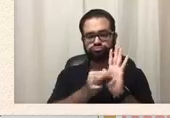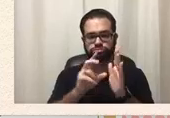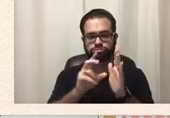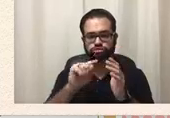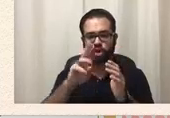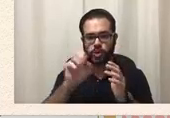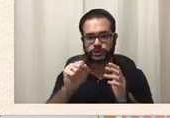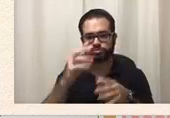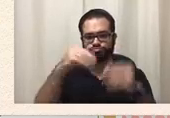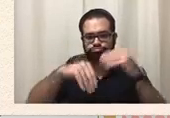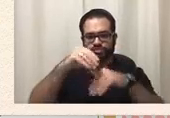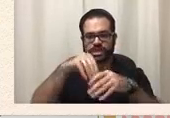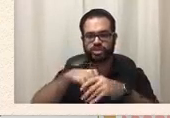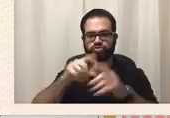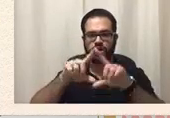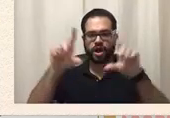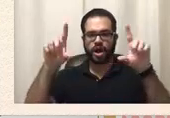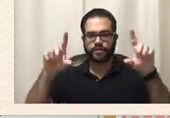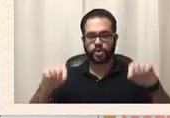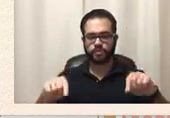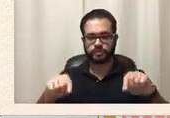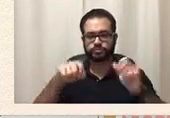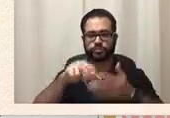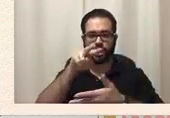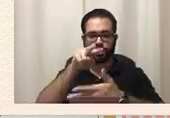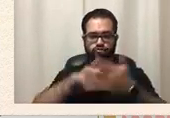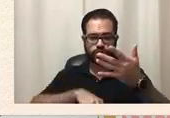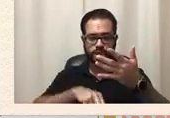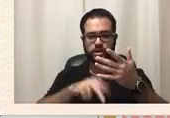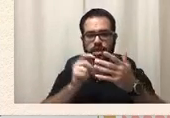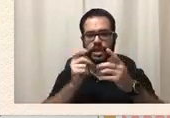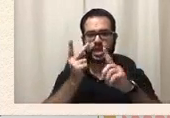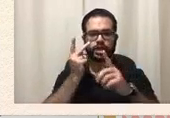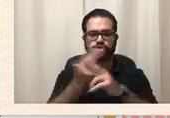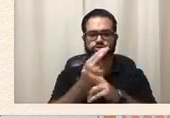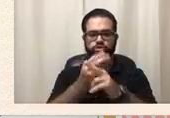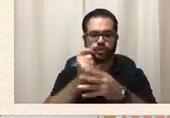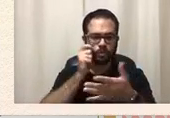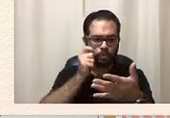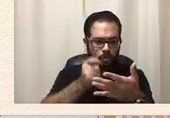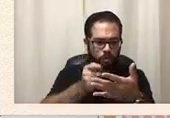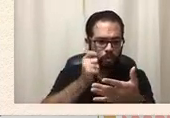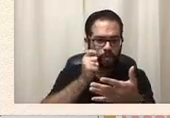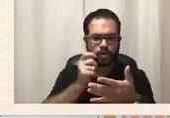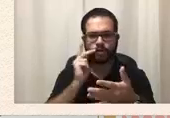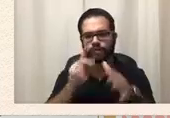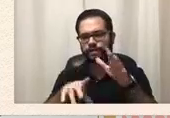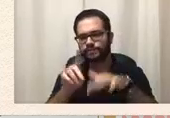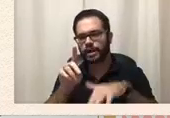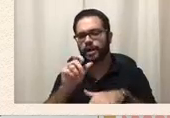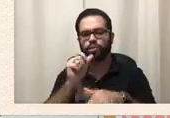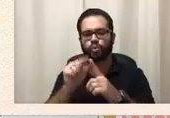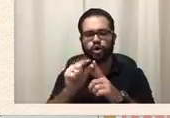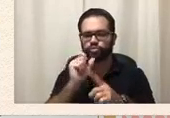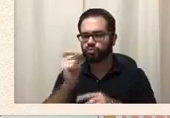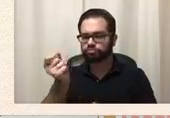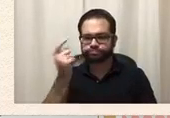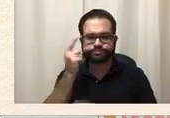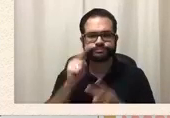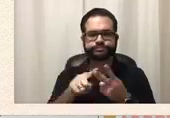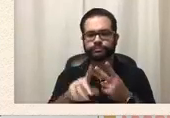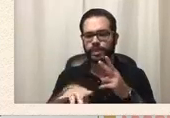can read the passage and use the magnifying glass to detect unknown words, to help you find key details or